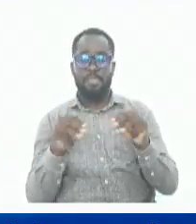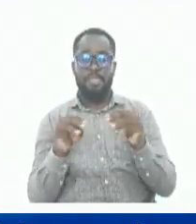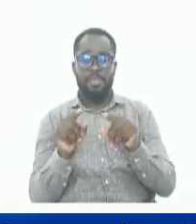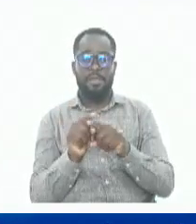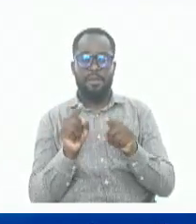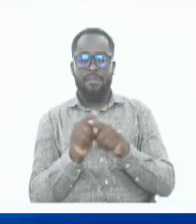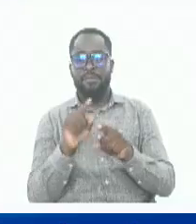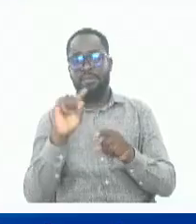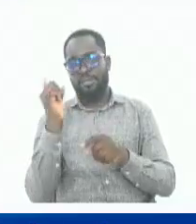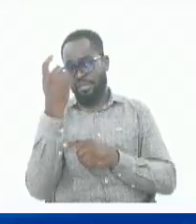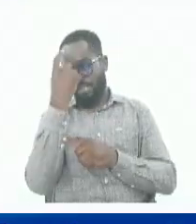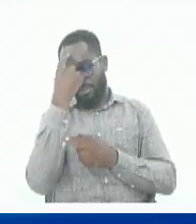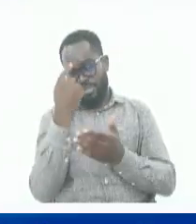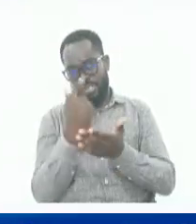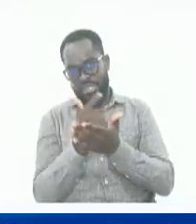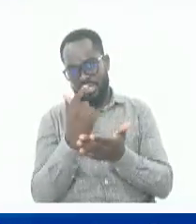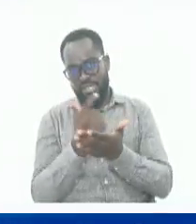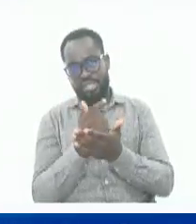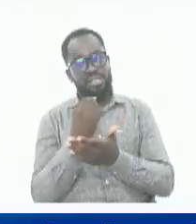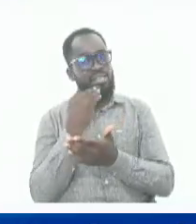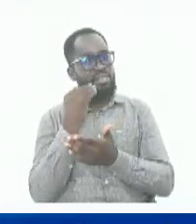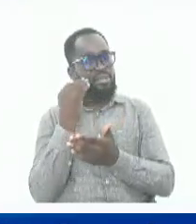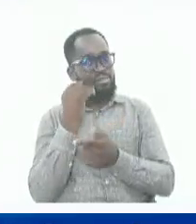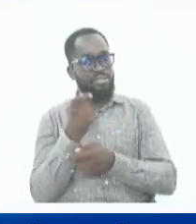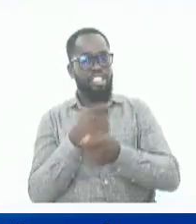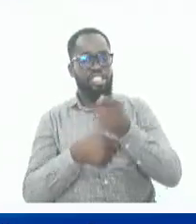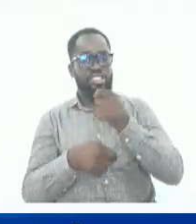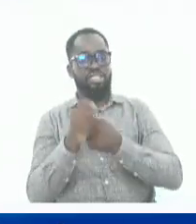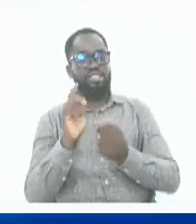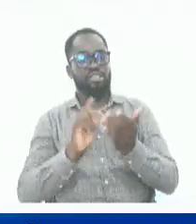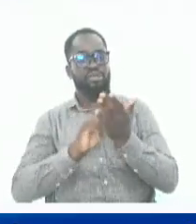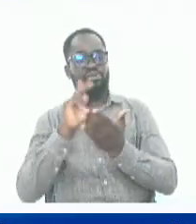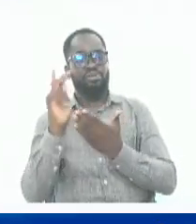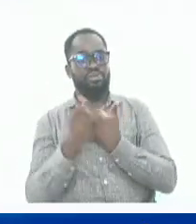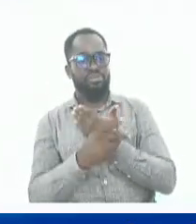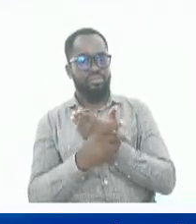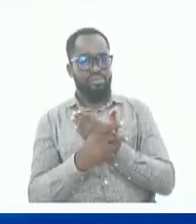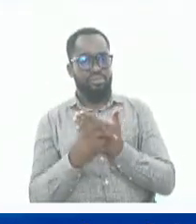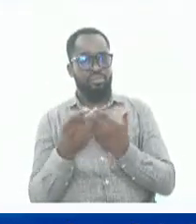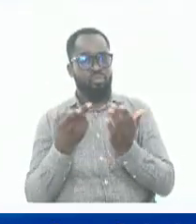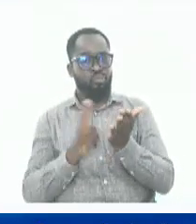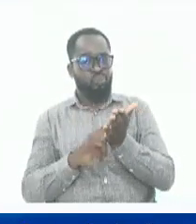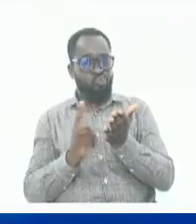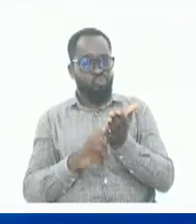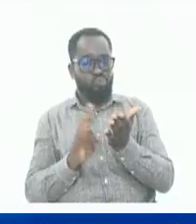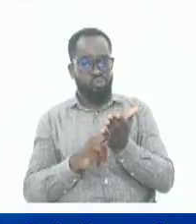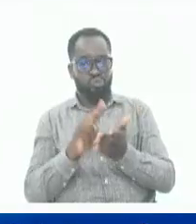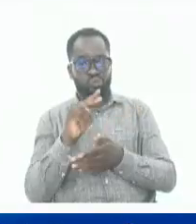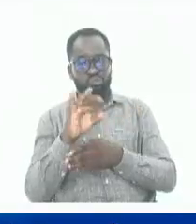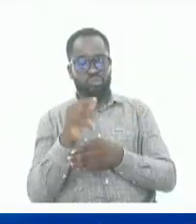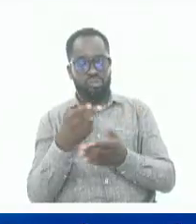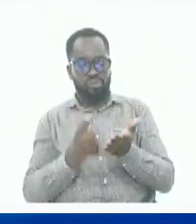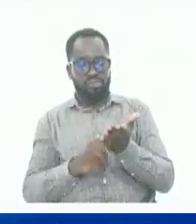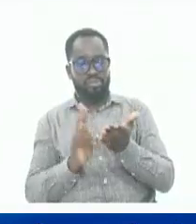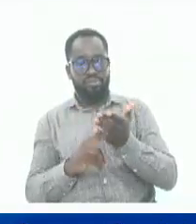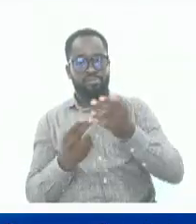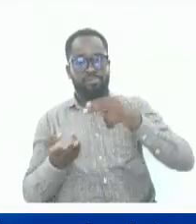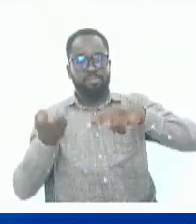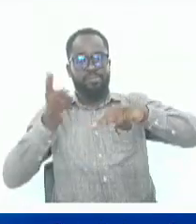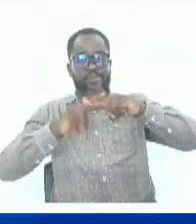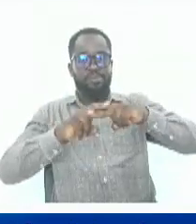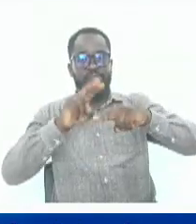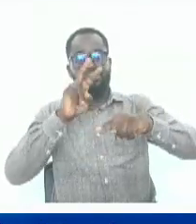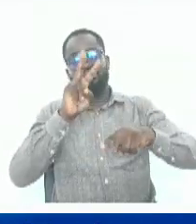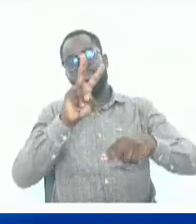of the government of Ghana's domestic debt exchange program. The register of unit holders increased from 450 holders in